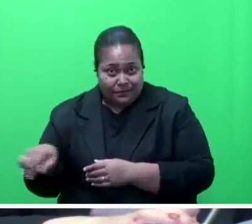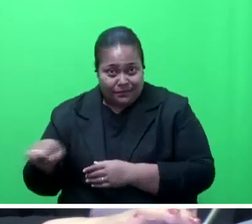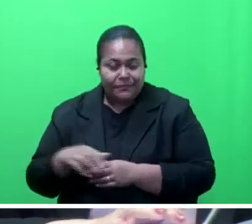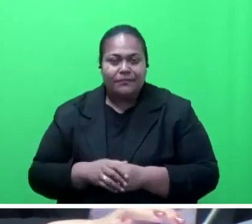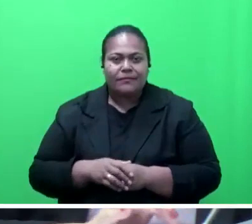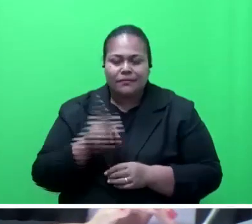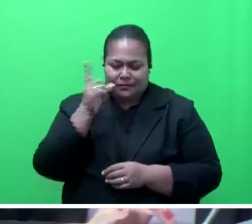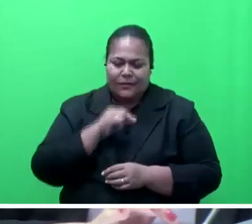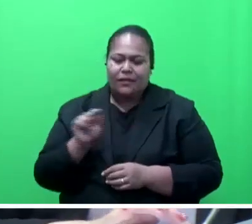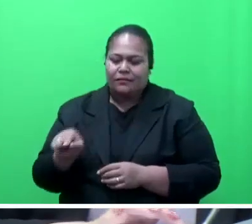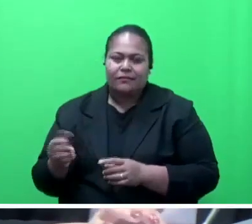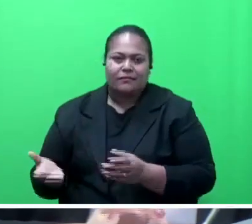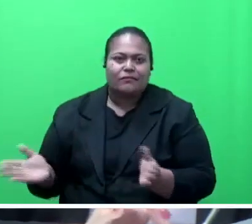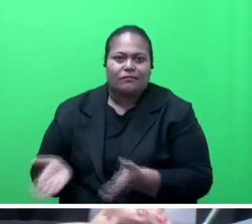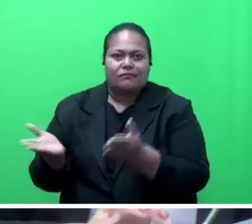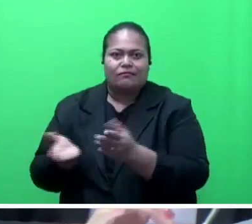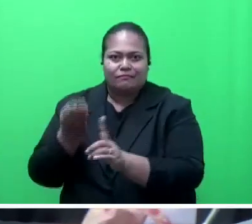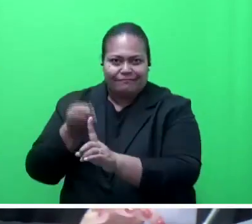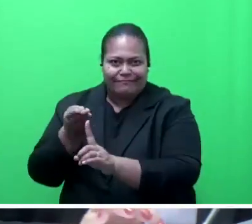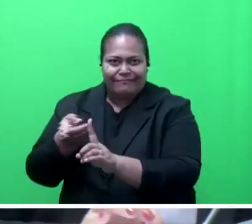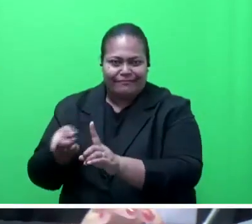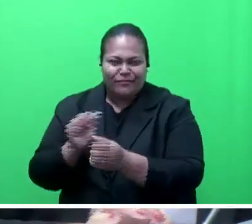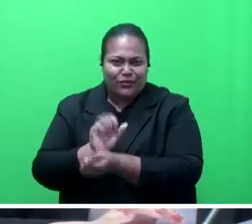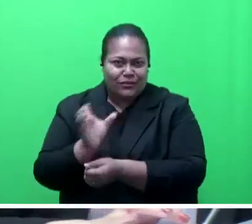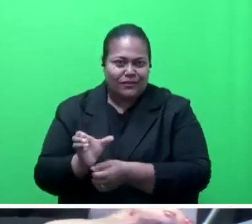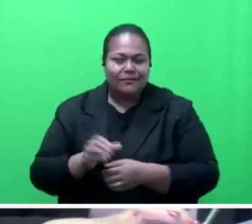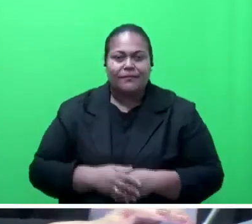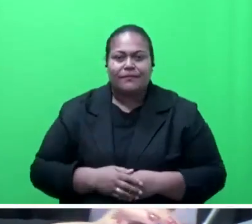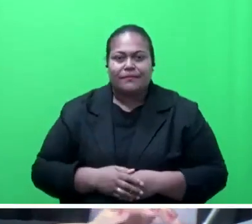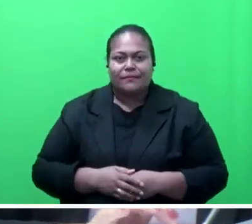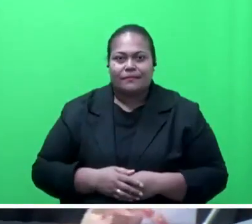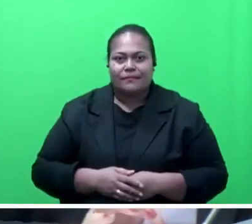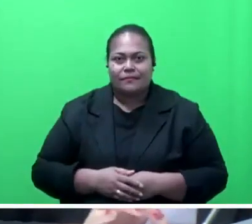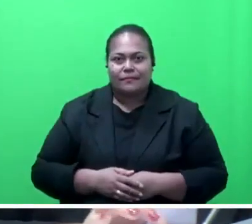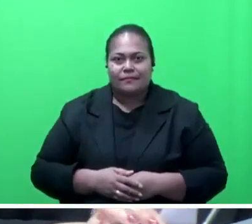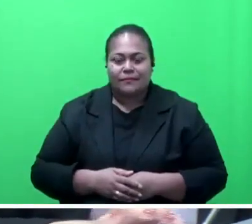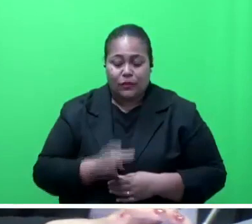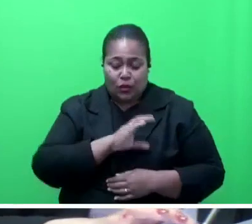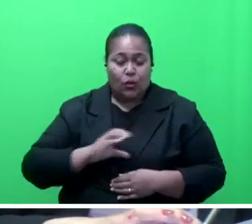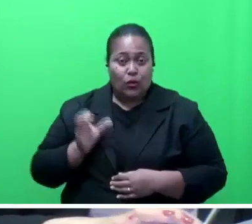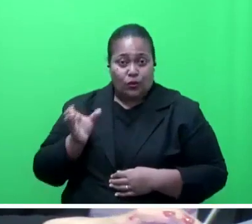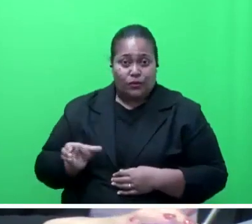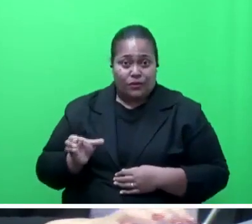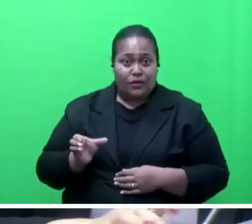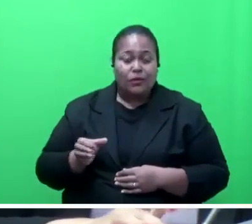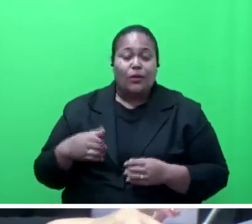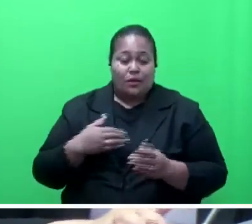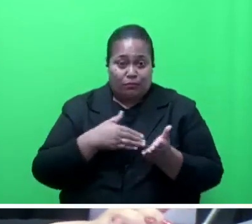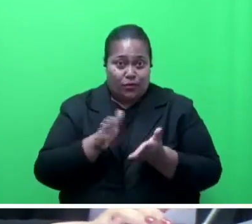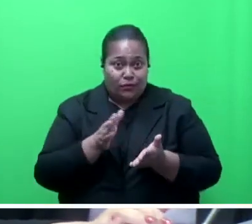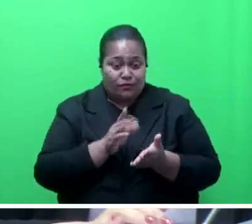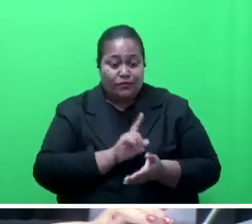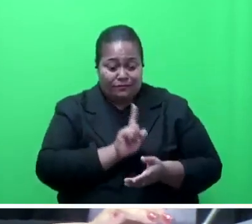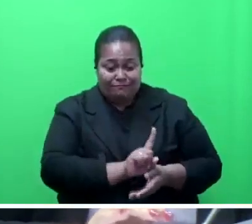making a contribution to the rehabilitation of the prisoner. Any condition imposed by the Commissioner in relation to the release of the prisoner shall be complied